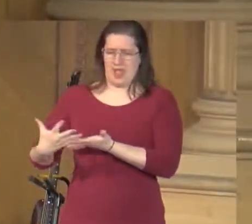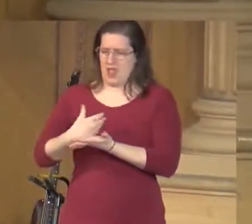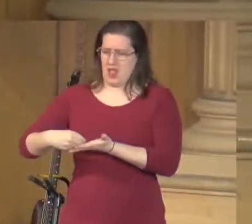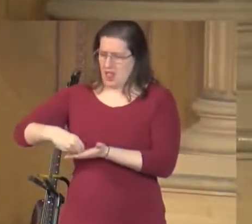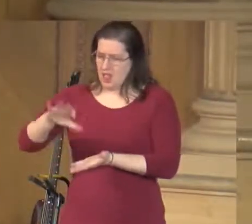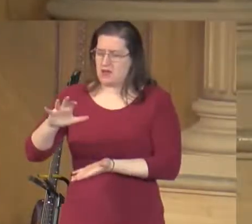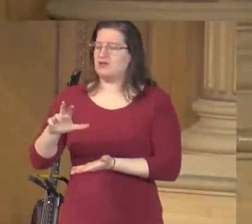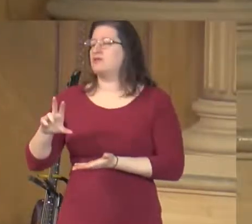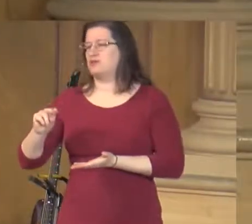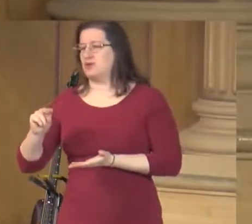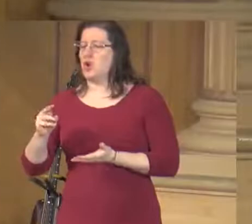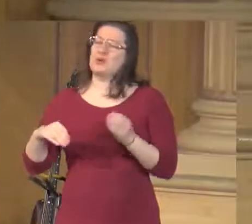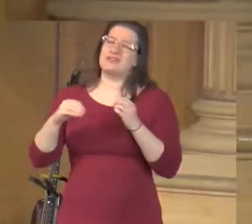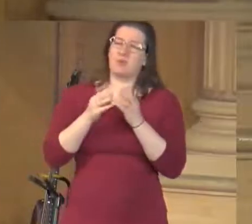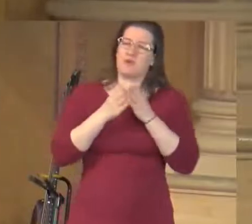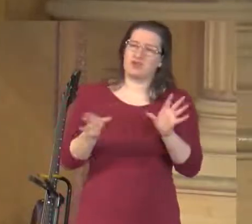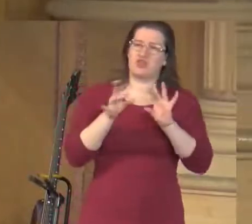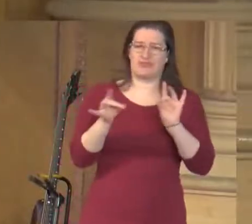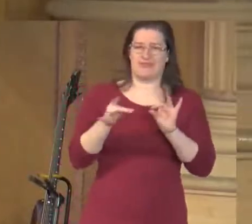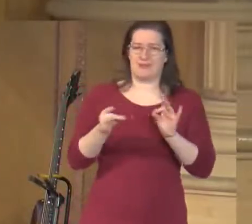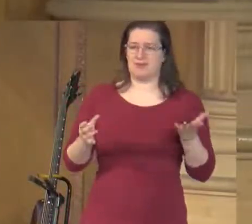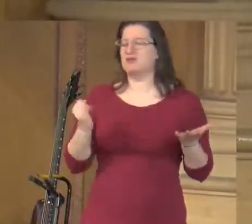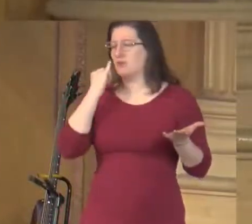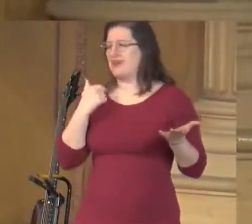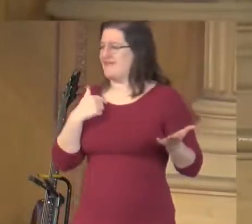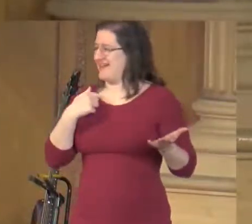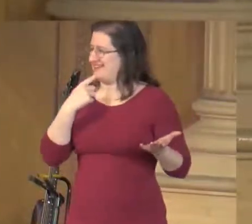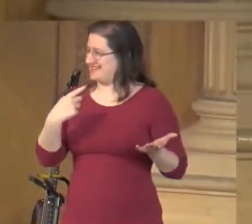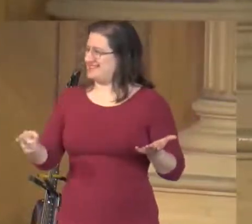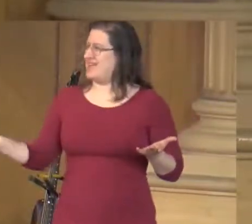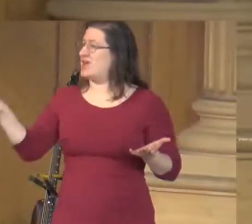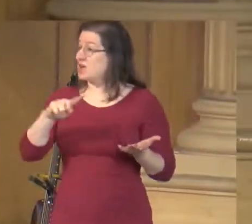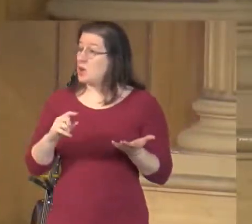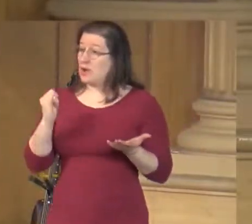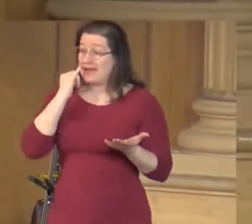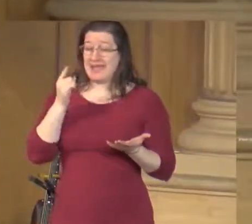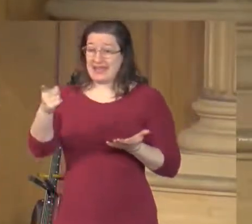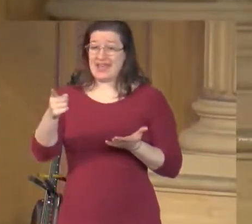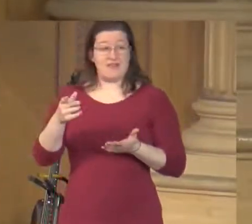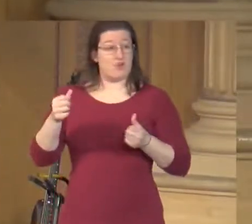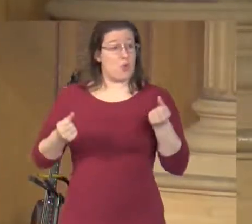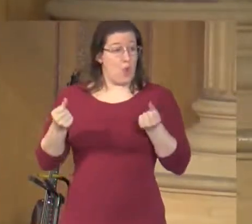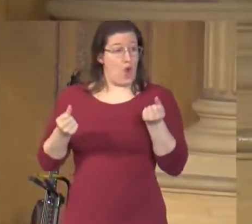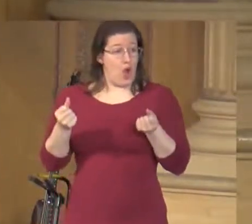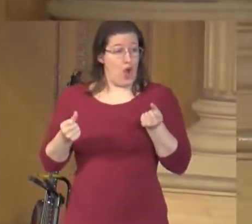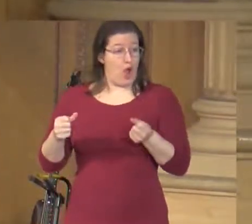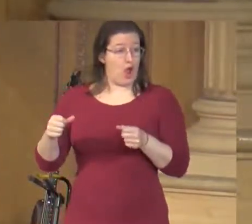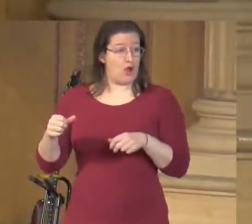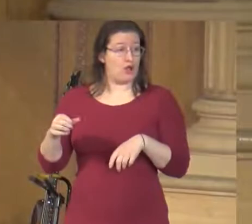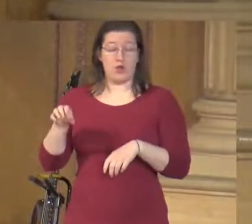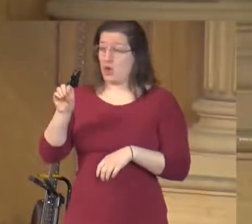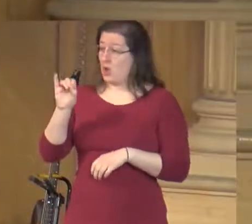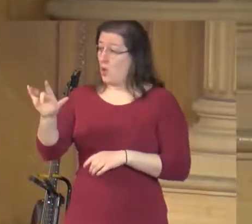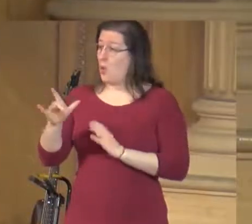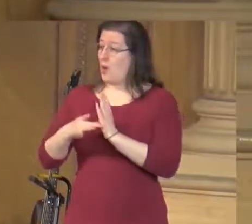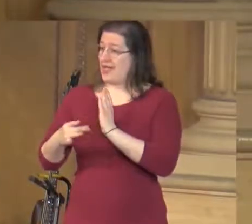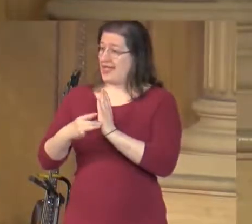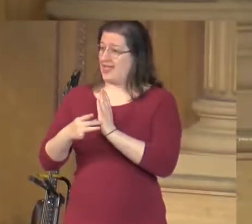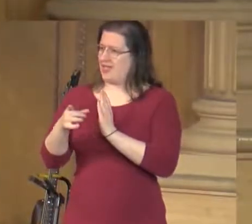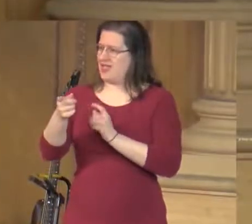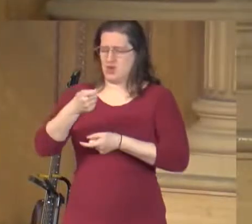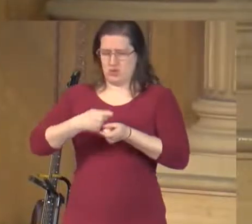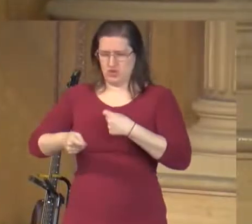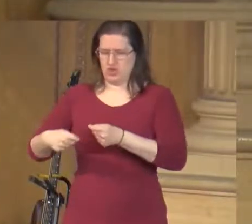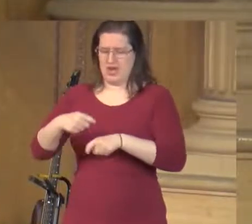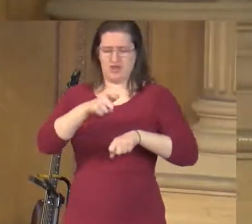guarantee. And so, for example, if I were to say to you, if you change your oil on time, all the way through, you just stick with it, you do all of your oil changes